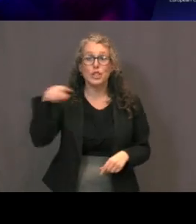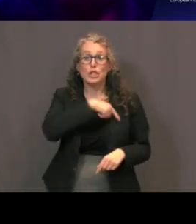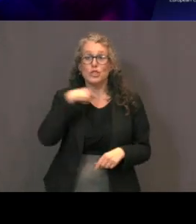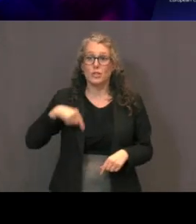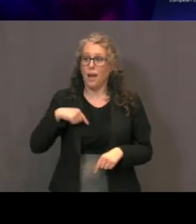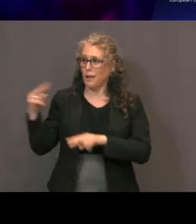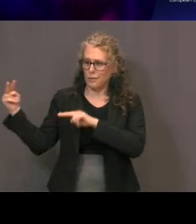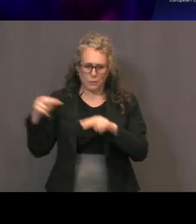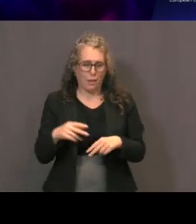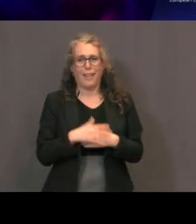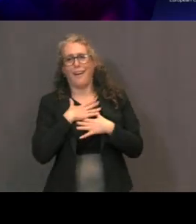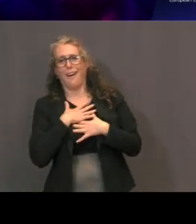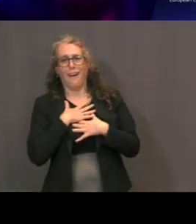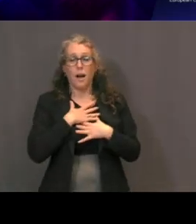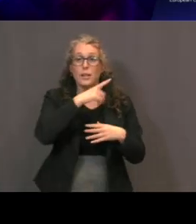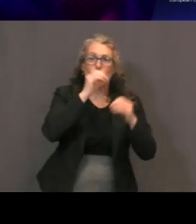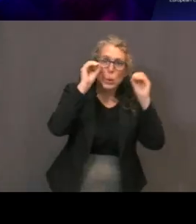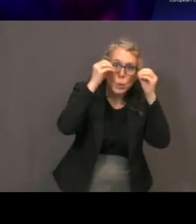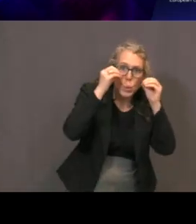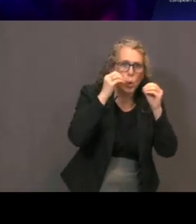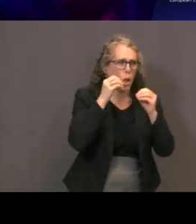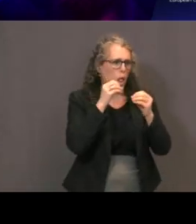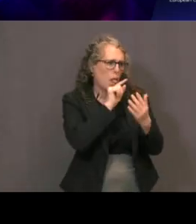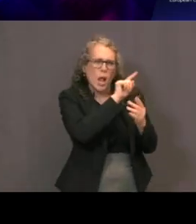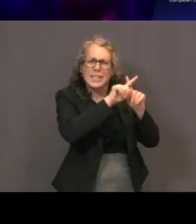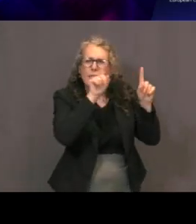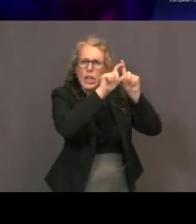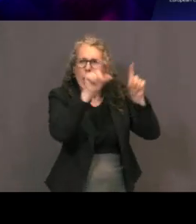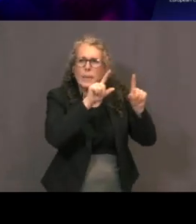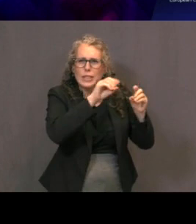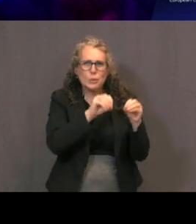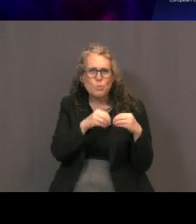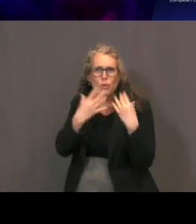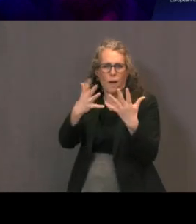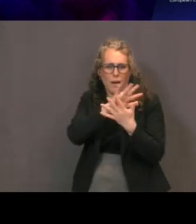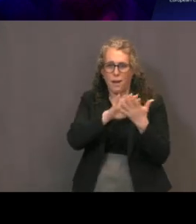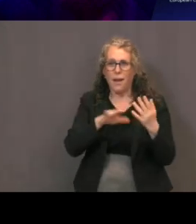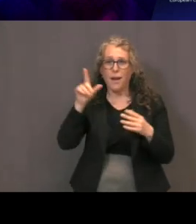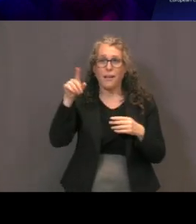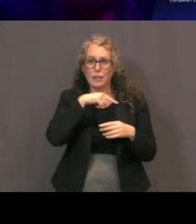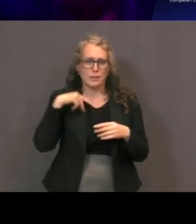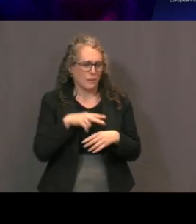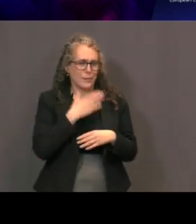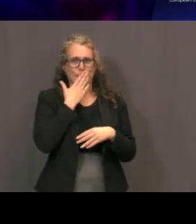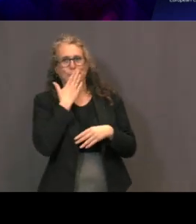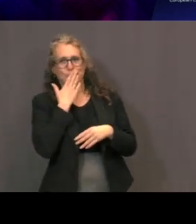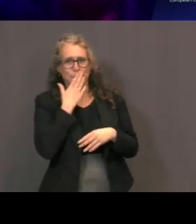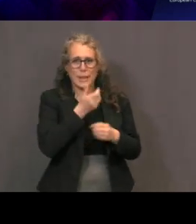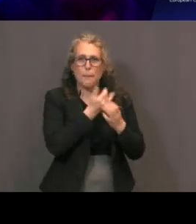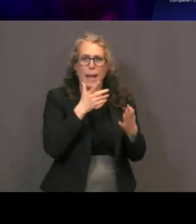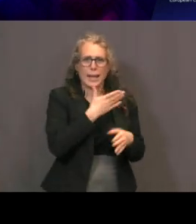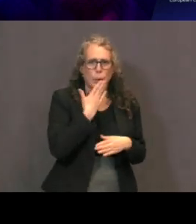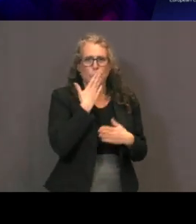automatic translations from Google and other providers and at all those silly mistakes. But only 5 years